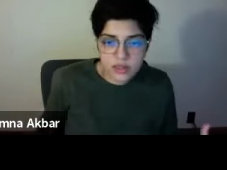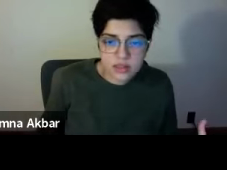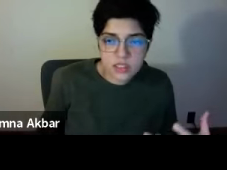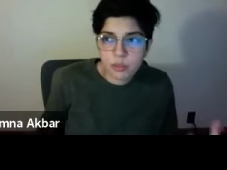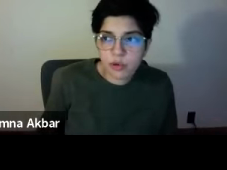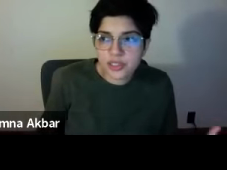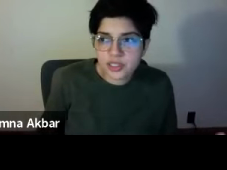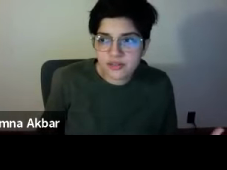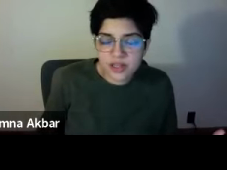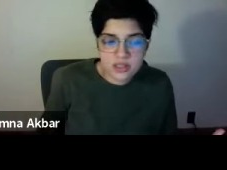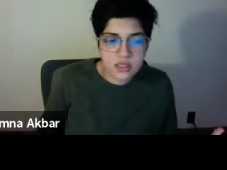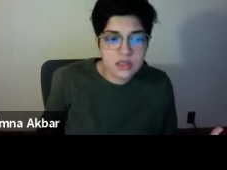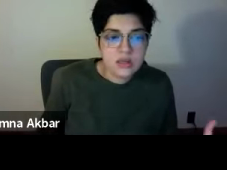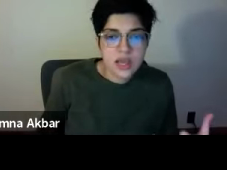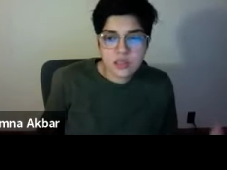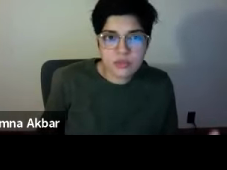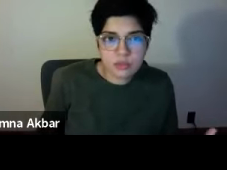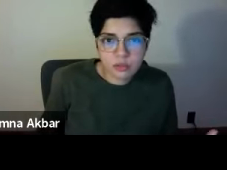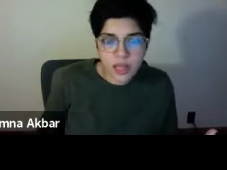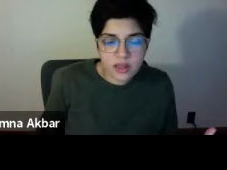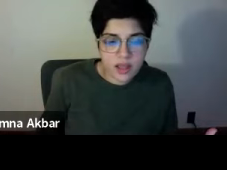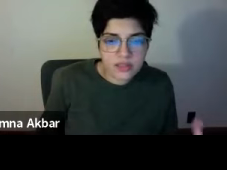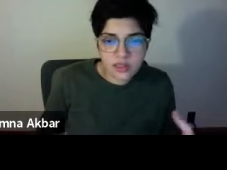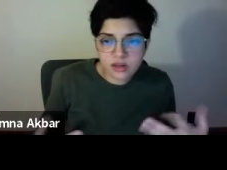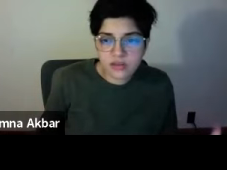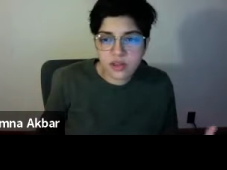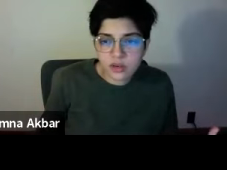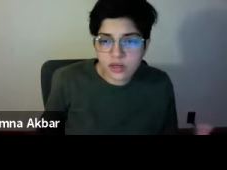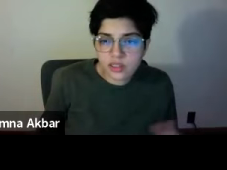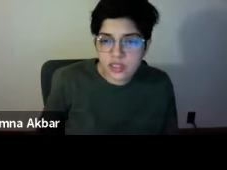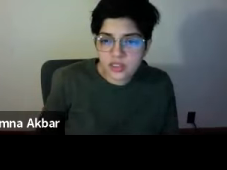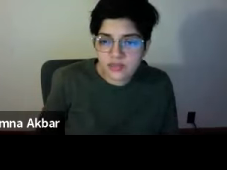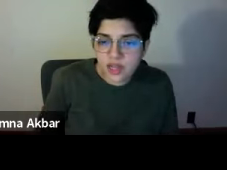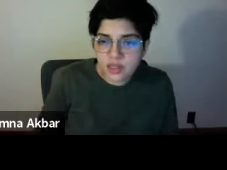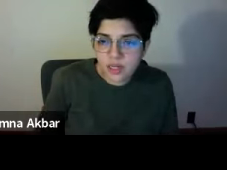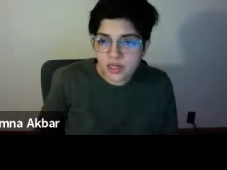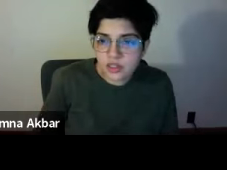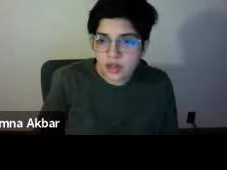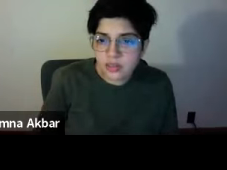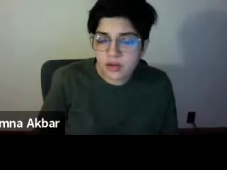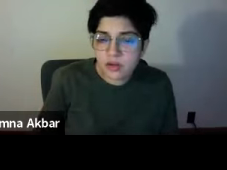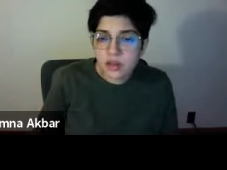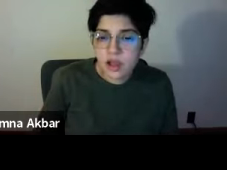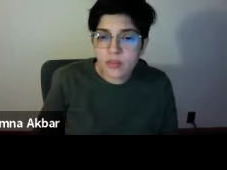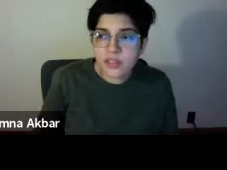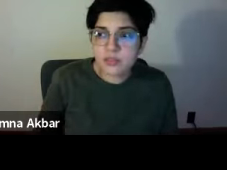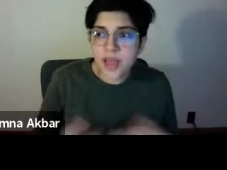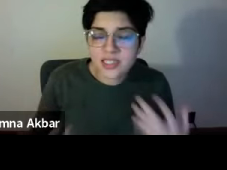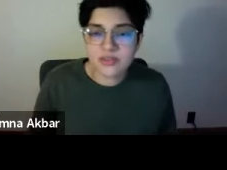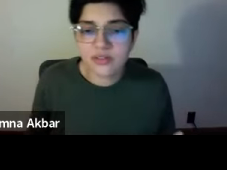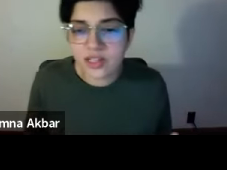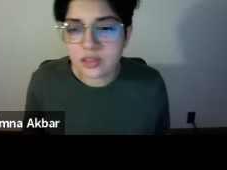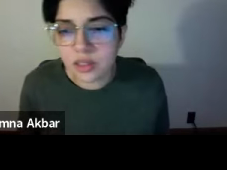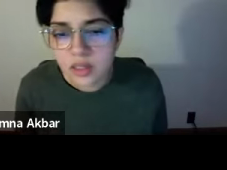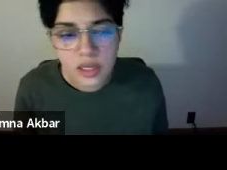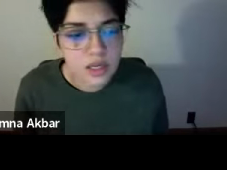right? We get this disproportionate investing, as the movement for Black Lives and a lot of the frontline organizations have documented and talked about, this